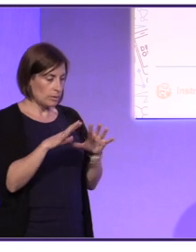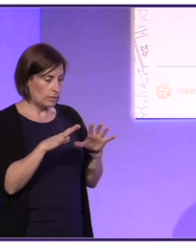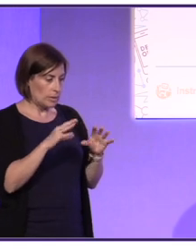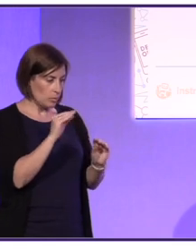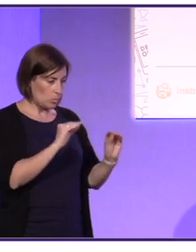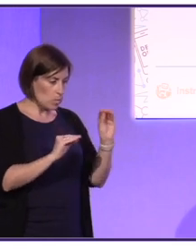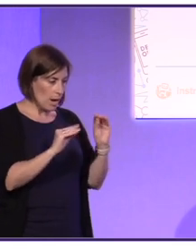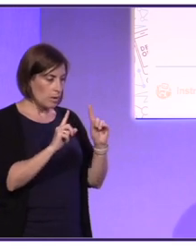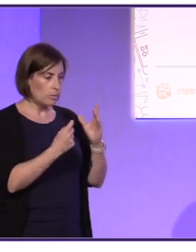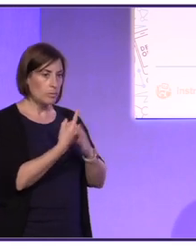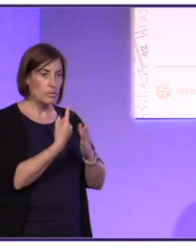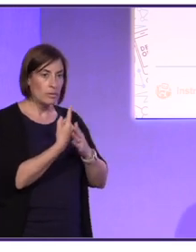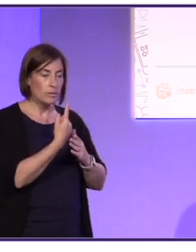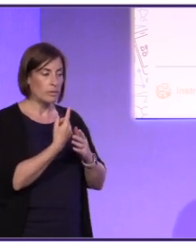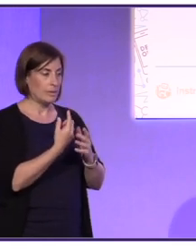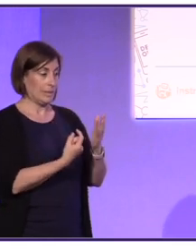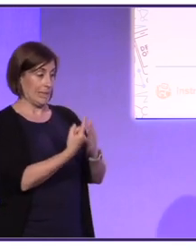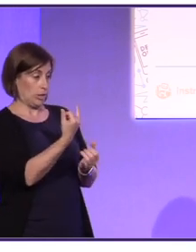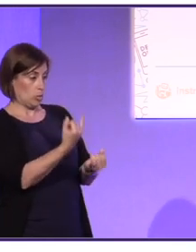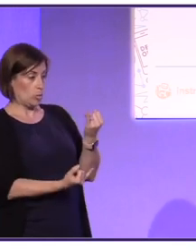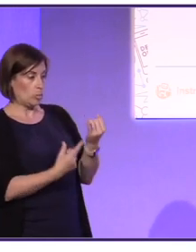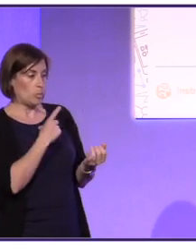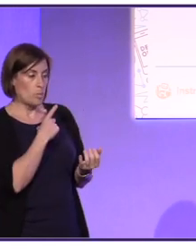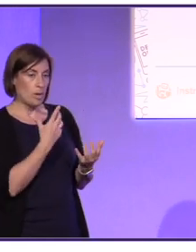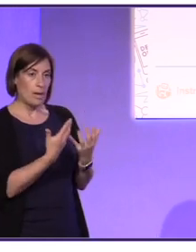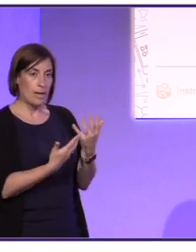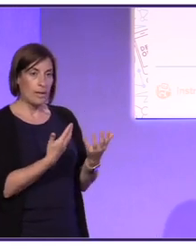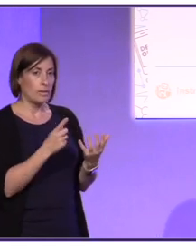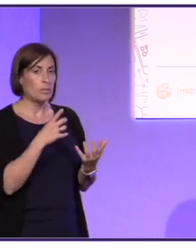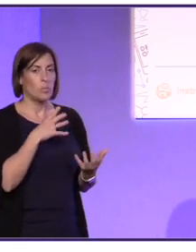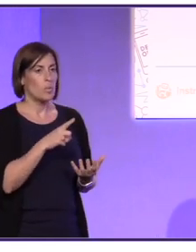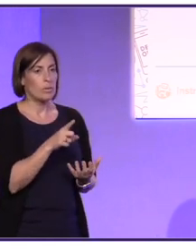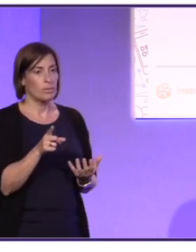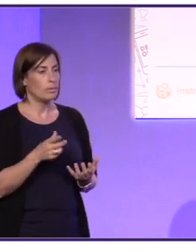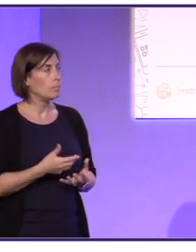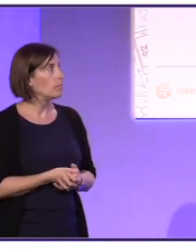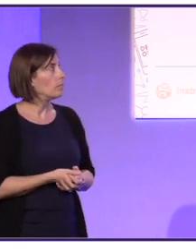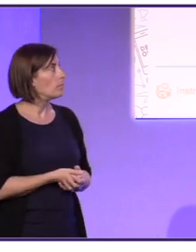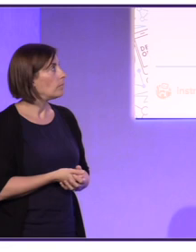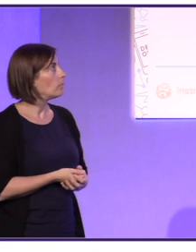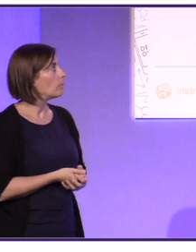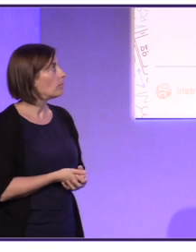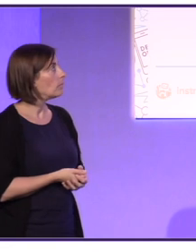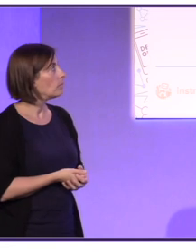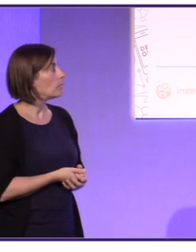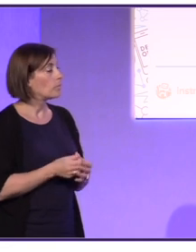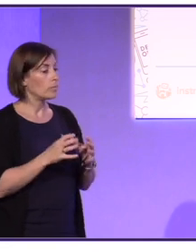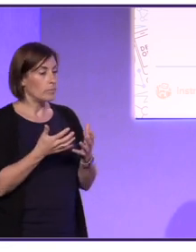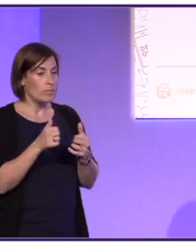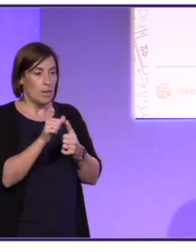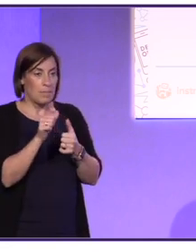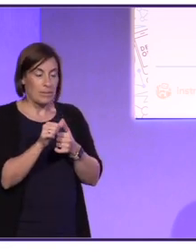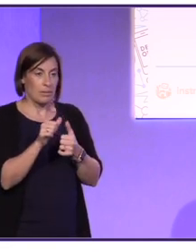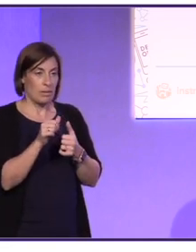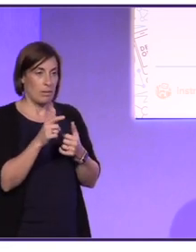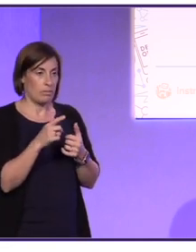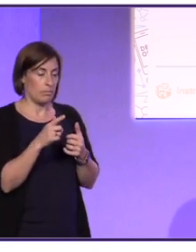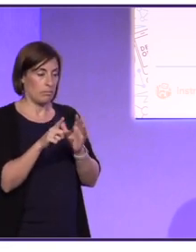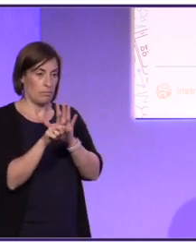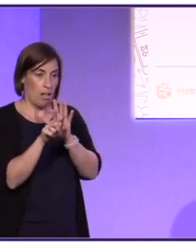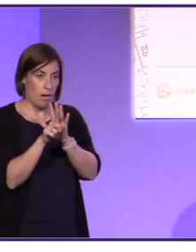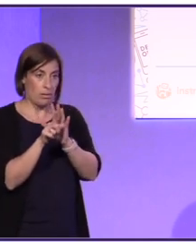what's going on and what the issue is. So making your alerts as verbose as